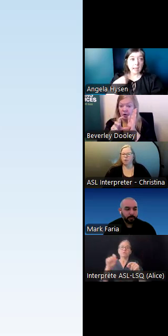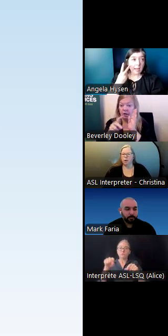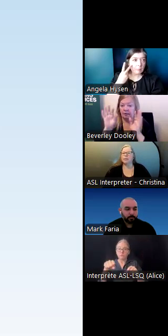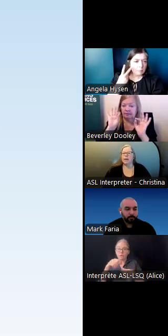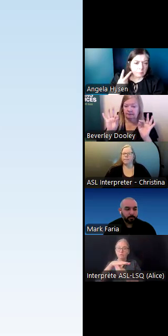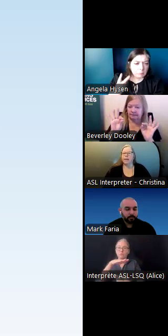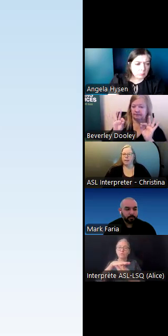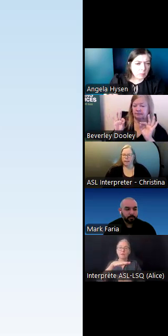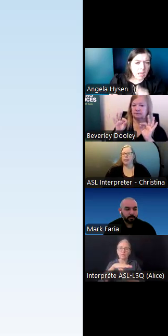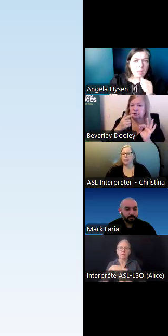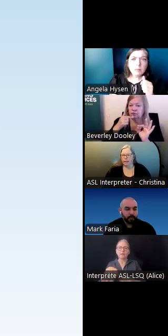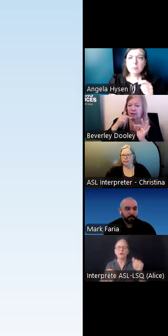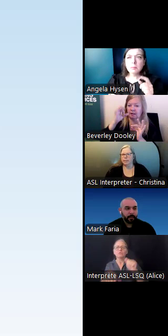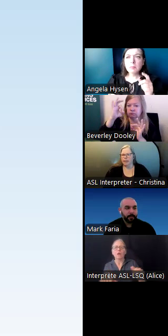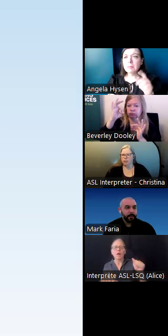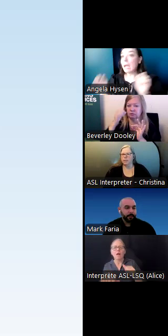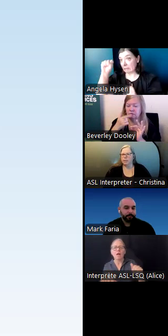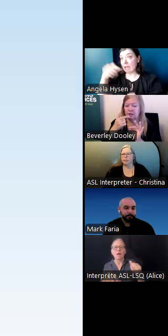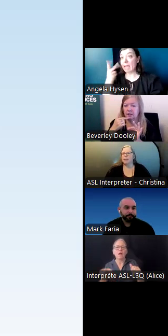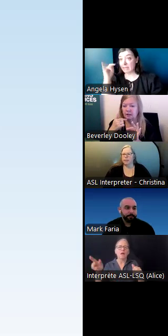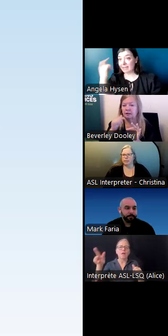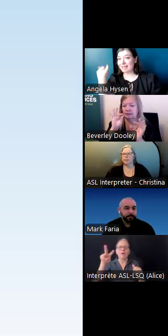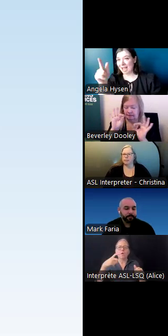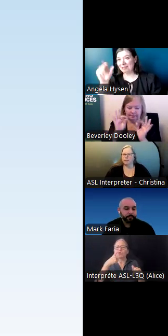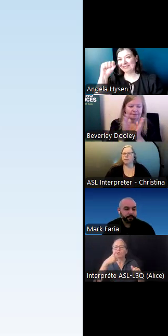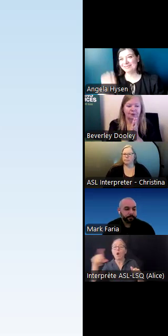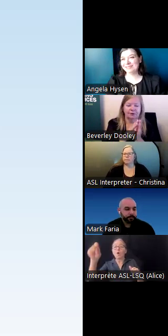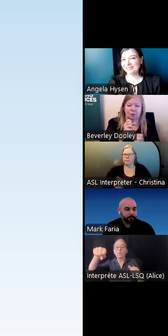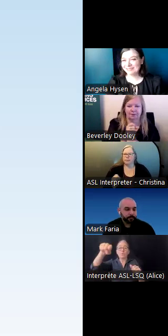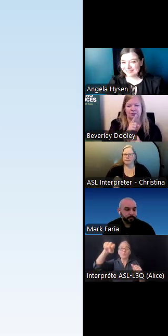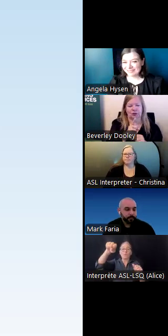the recording is happening? Yes. Angela says yes.